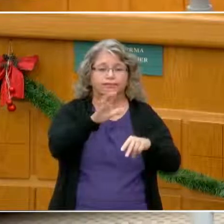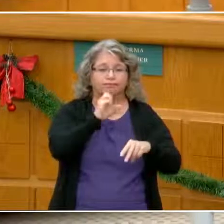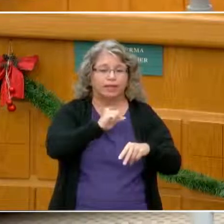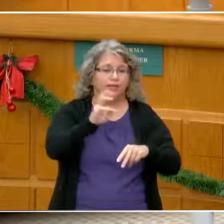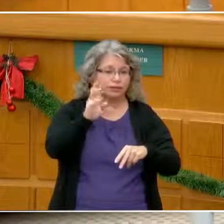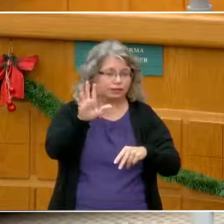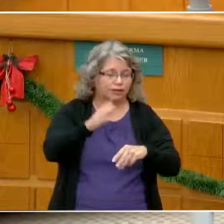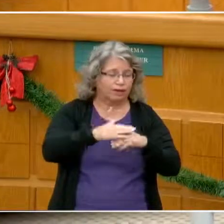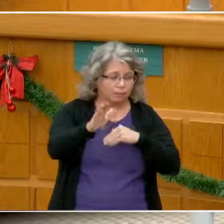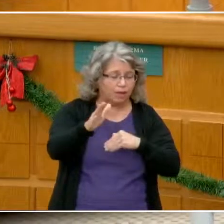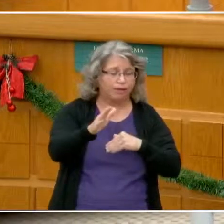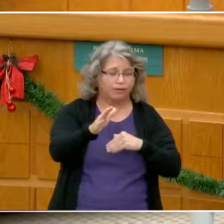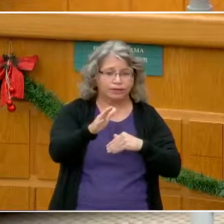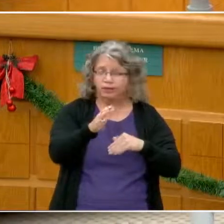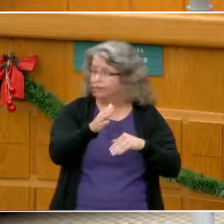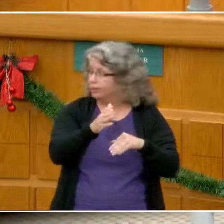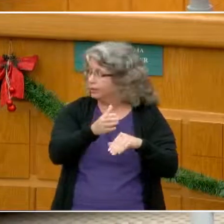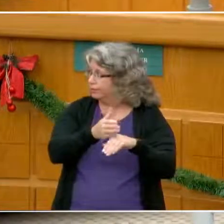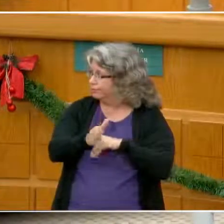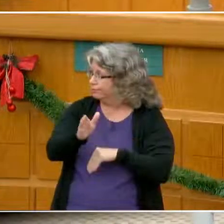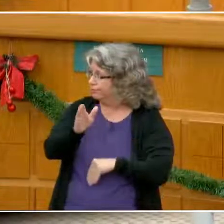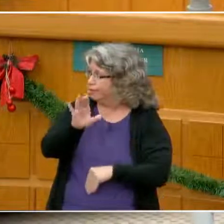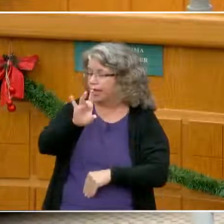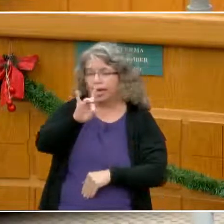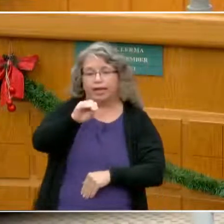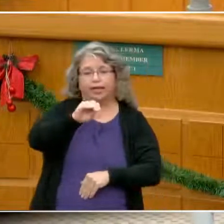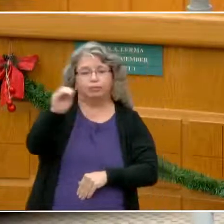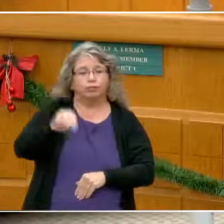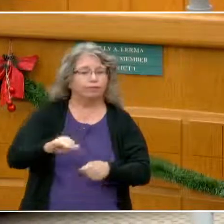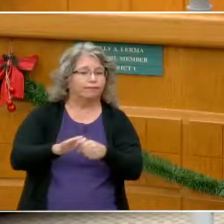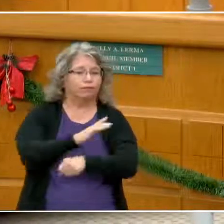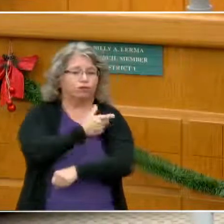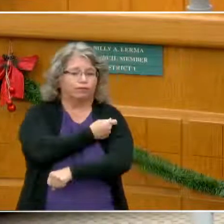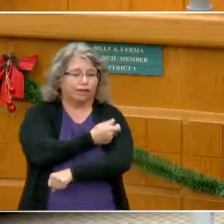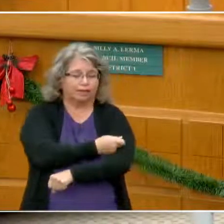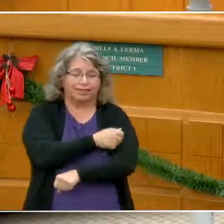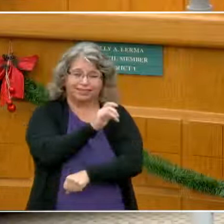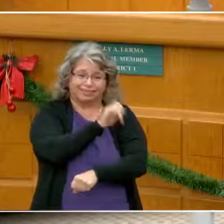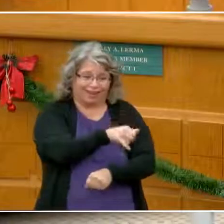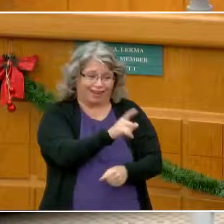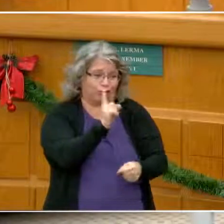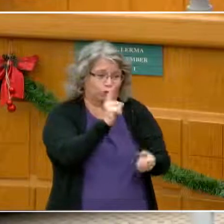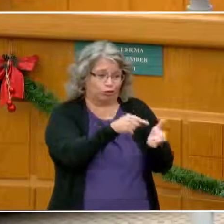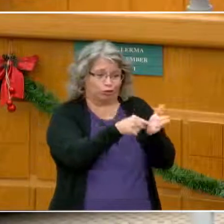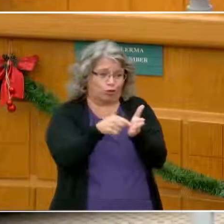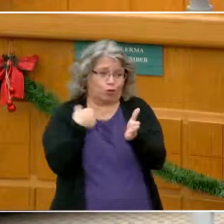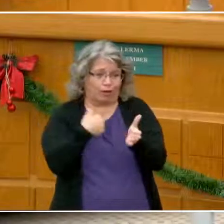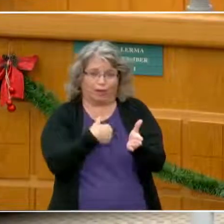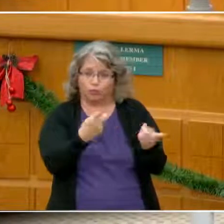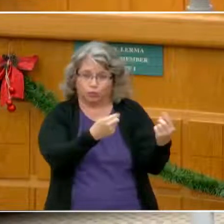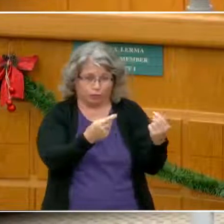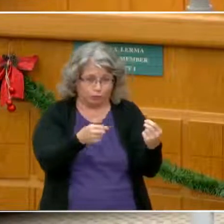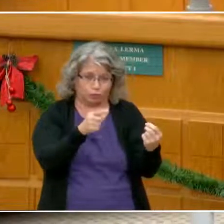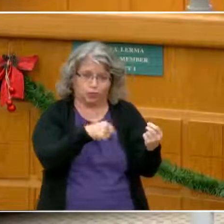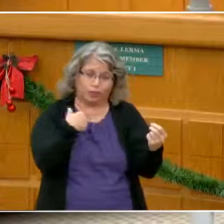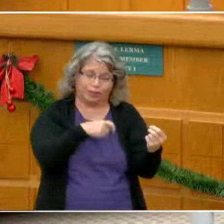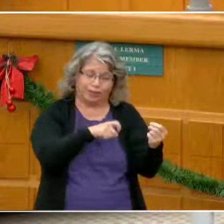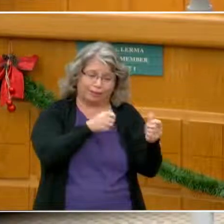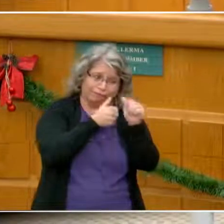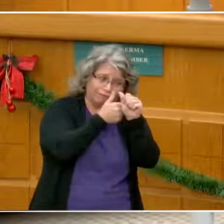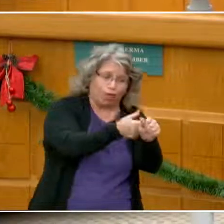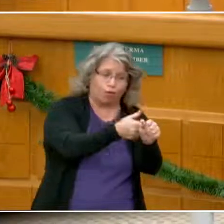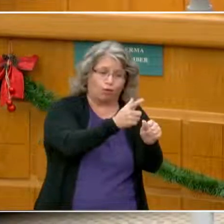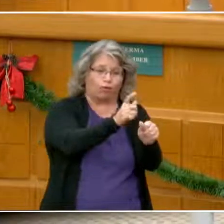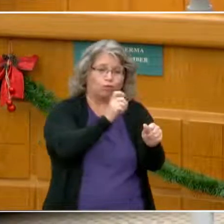really model our elders, and they're showing us the way forward, so if we could listen to them. For the month of December, at the bottom, we've